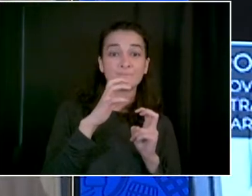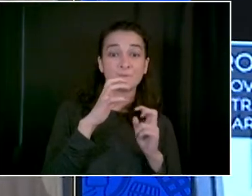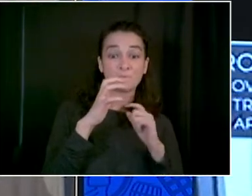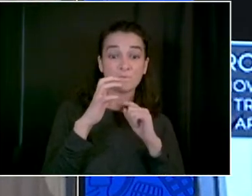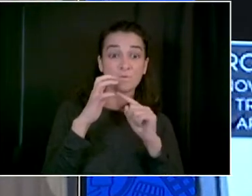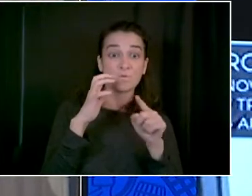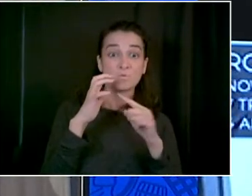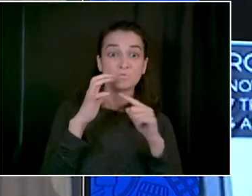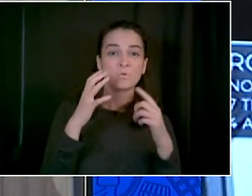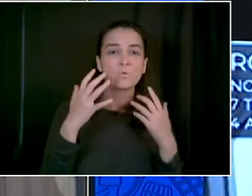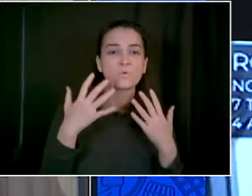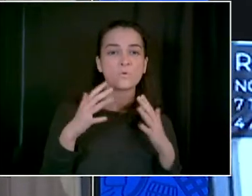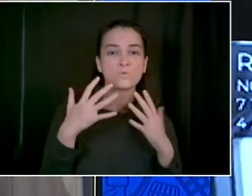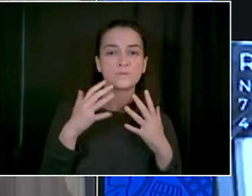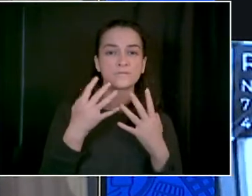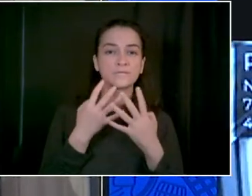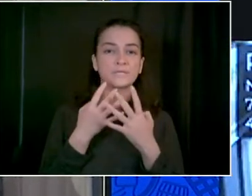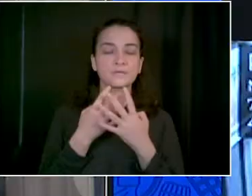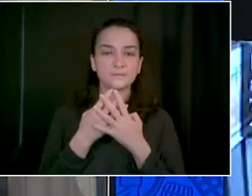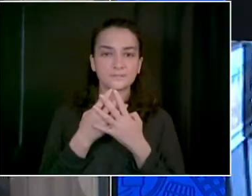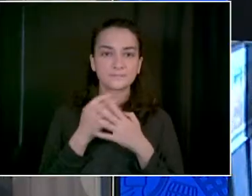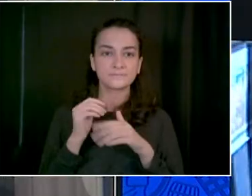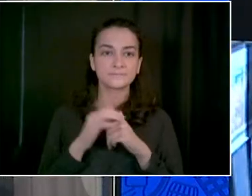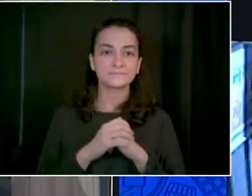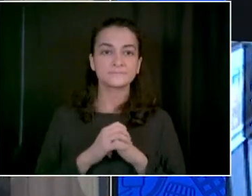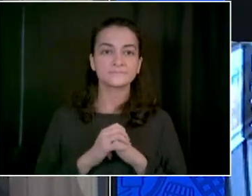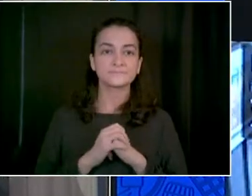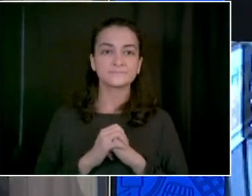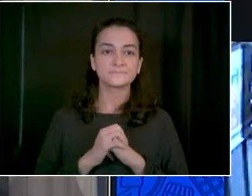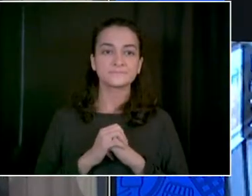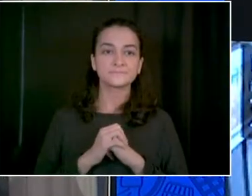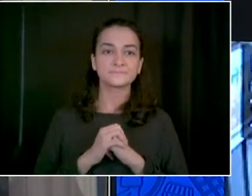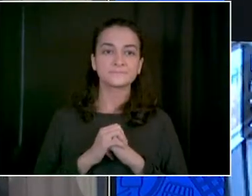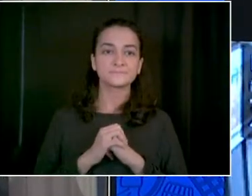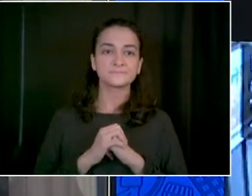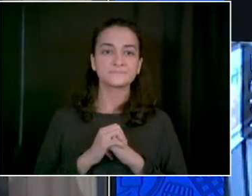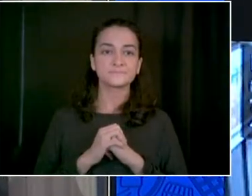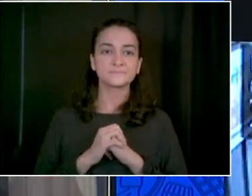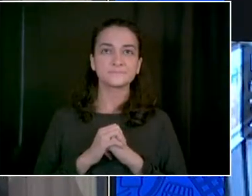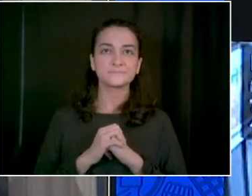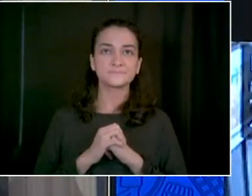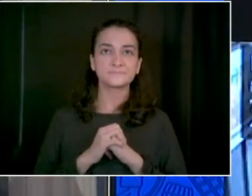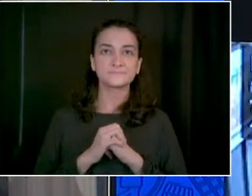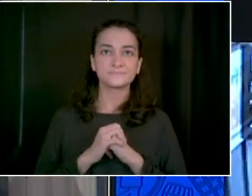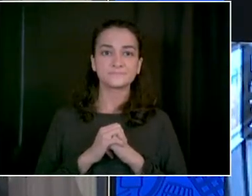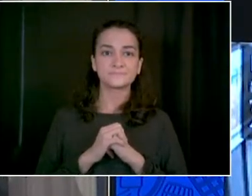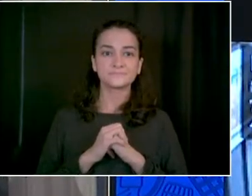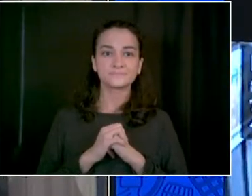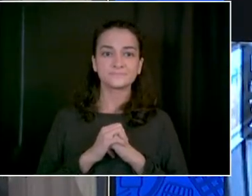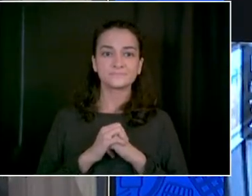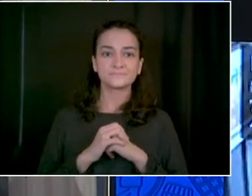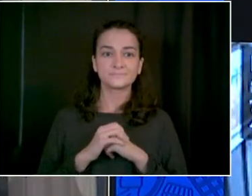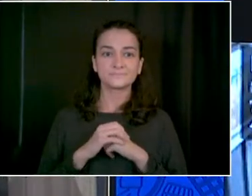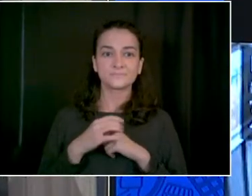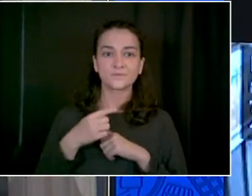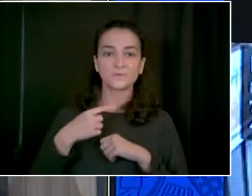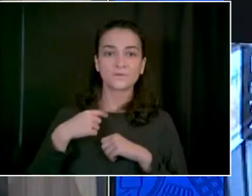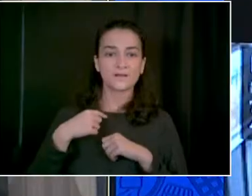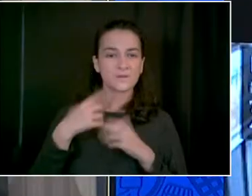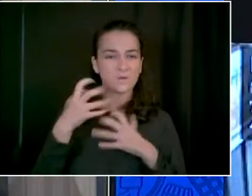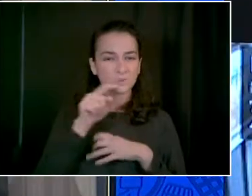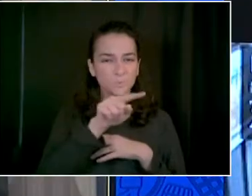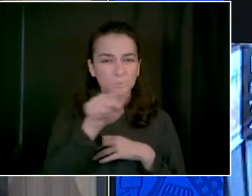when you're surrounded like this, you're traumatized. You're traumatized. You're